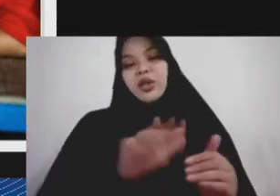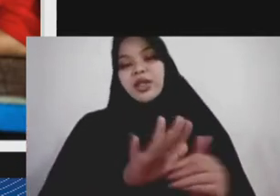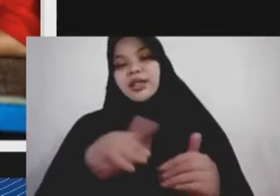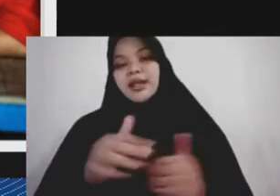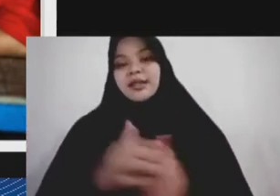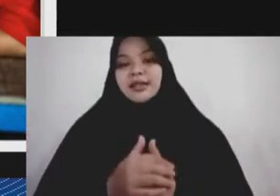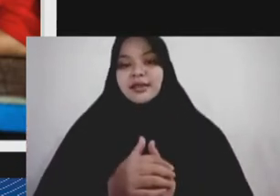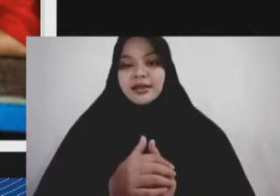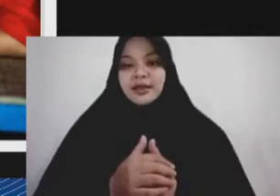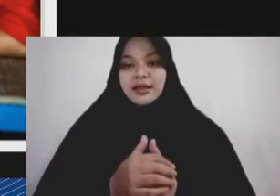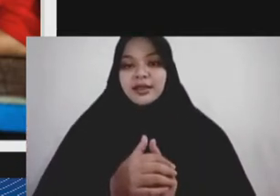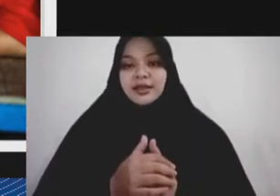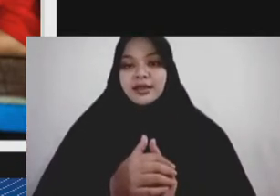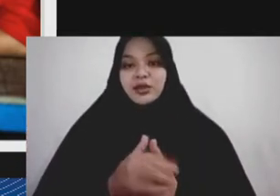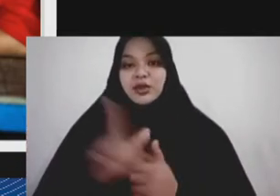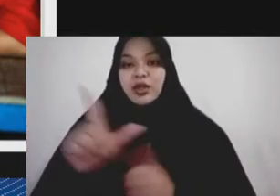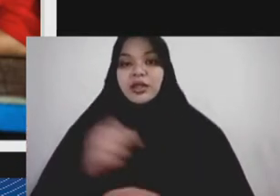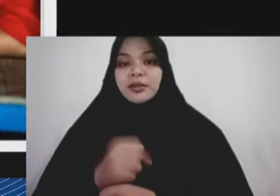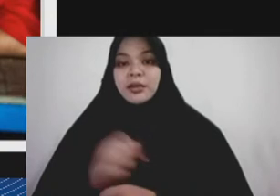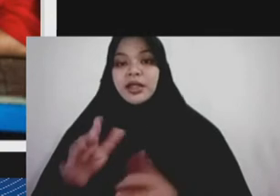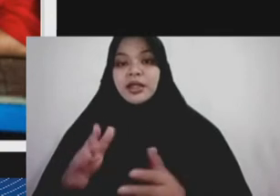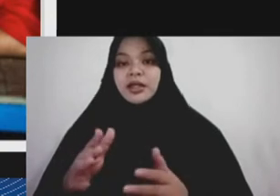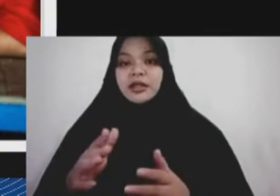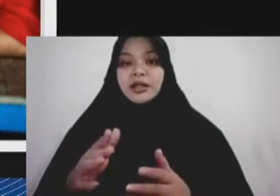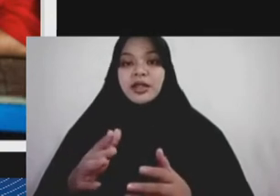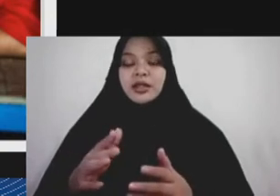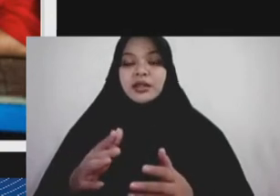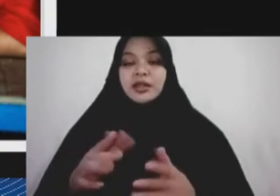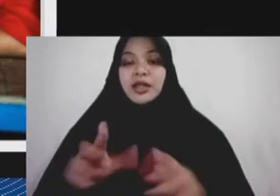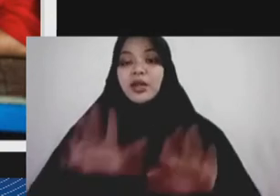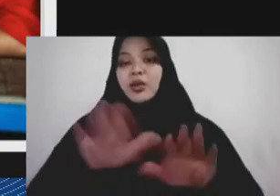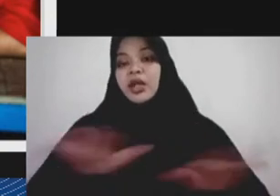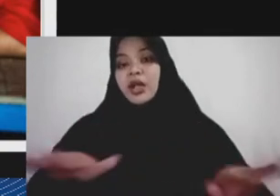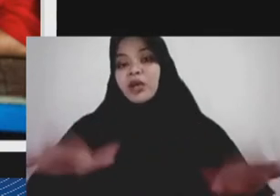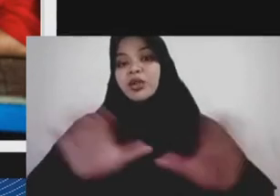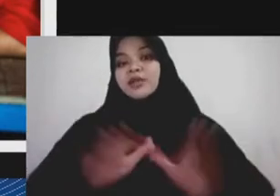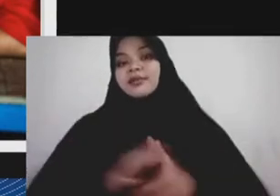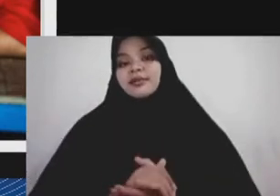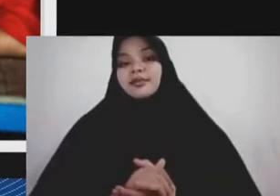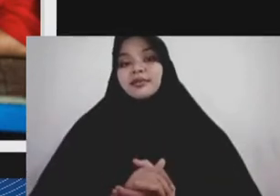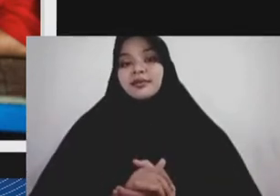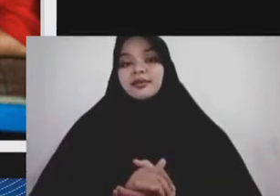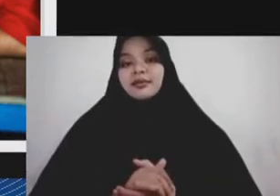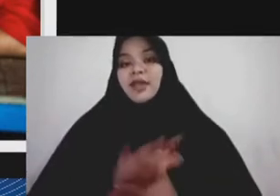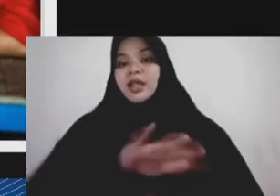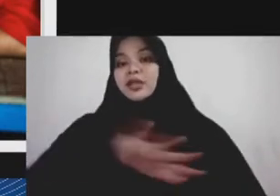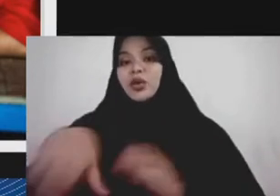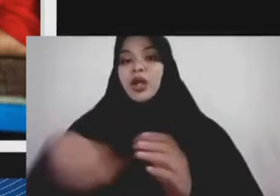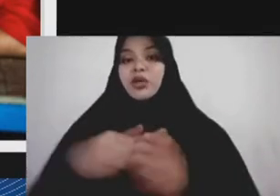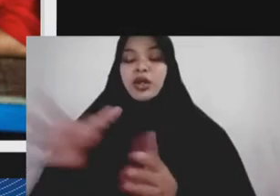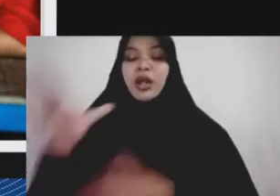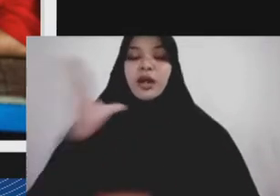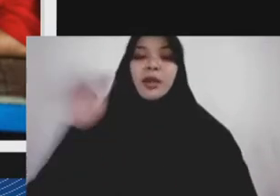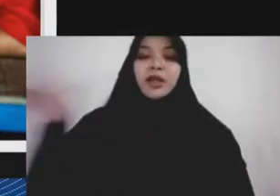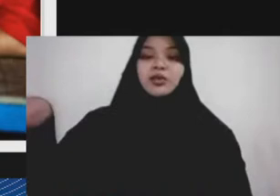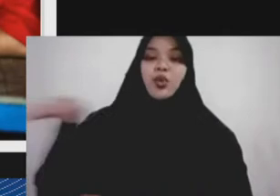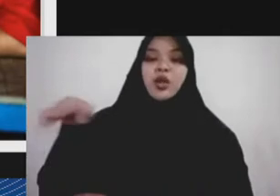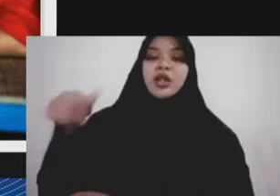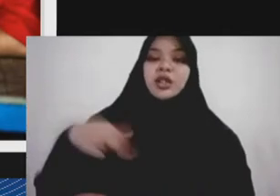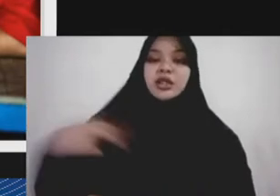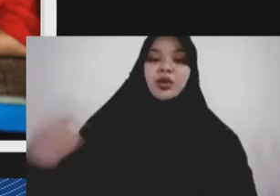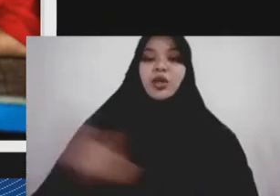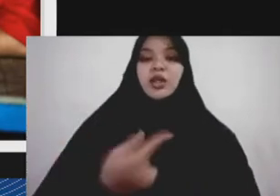are decreased as children who have reported gender-based violence or that they're either witnessing